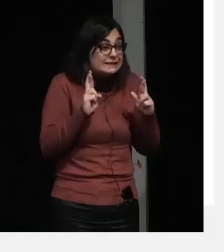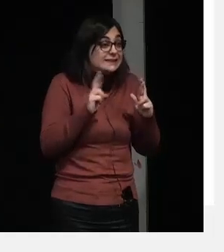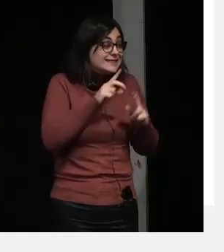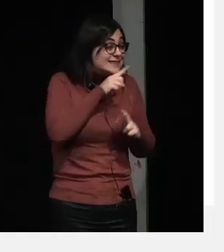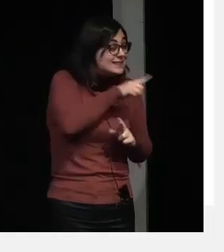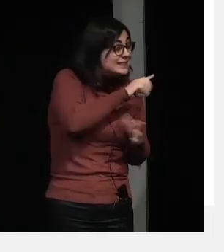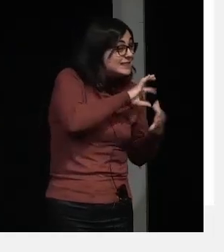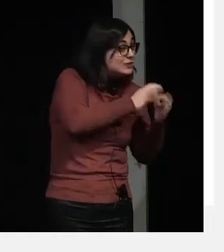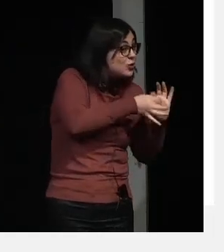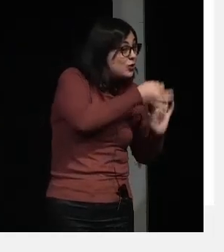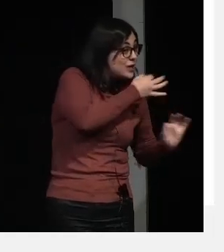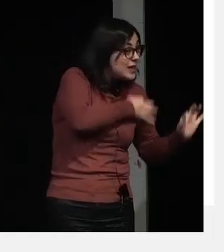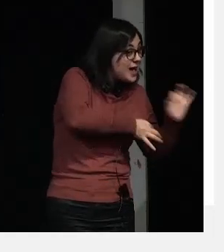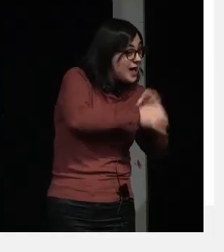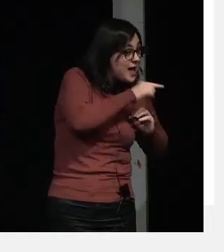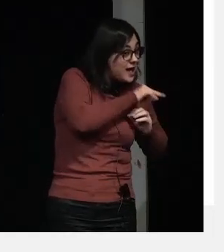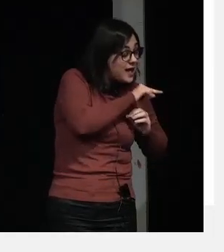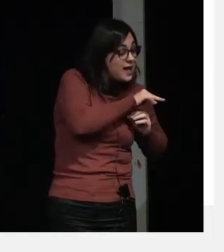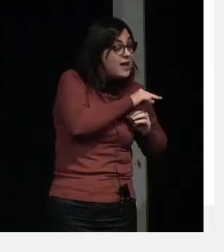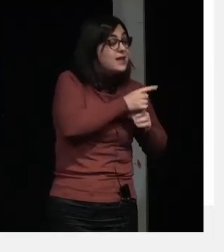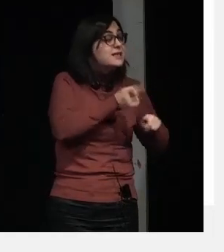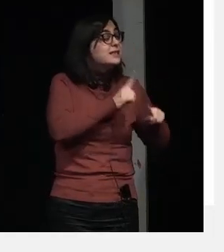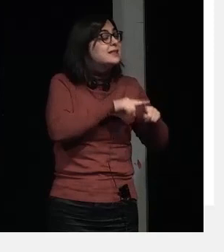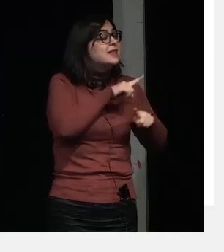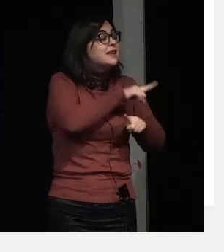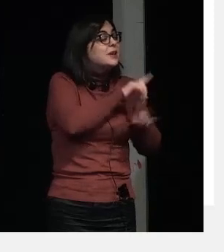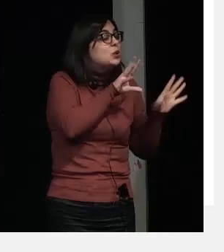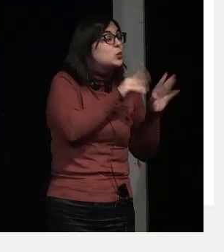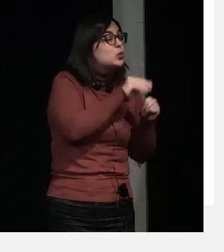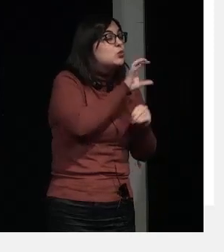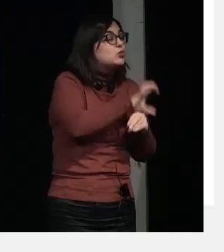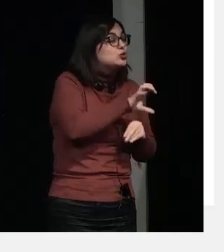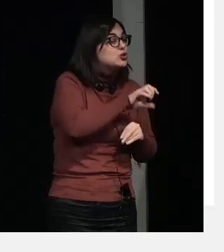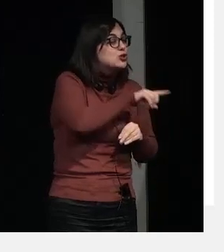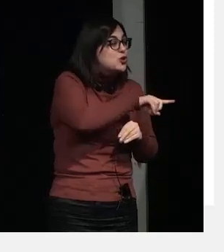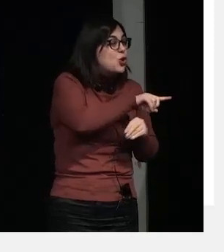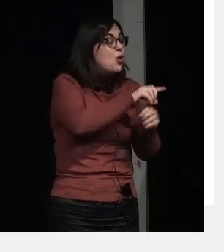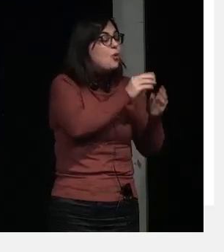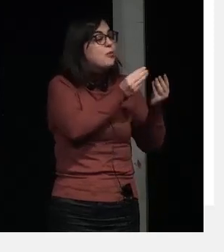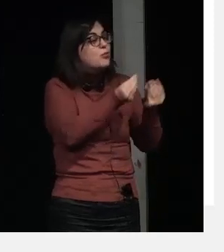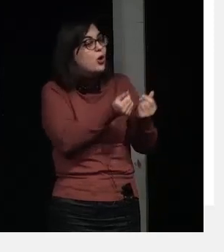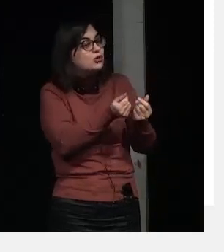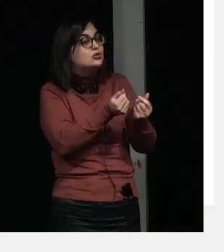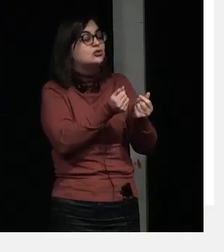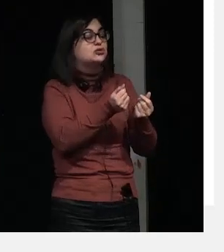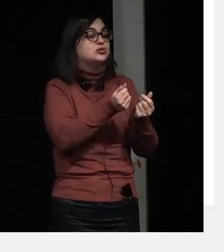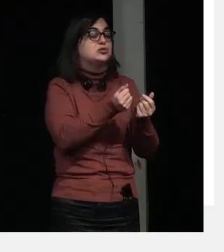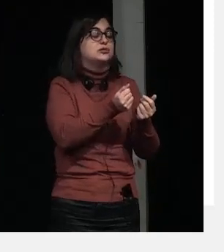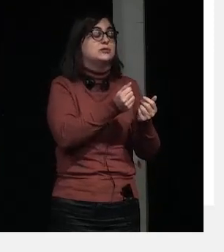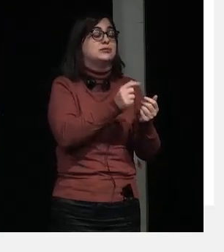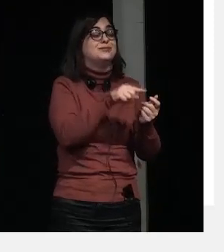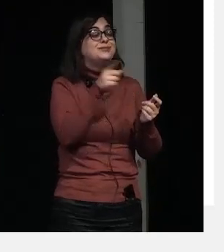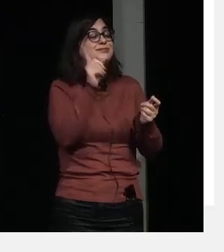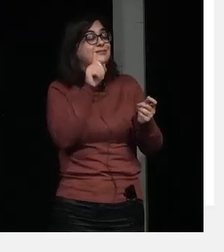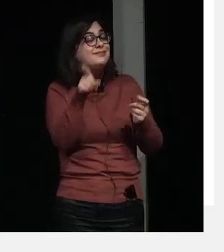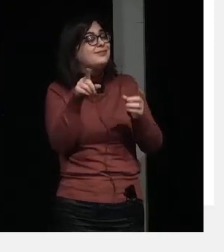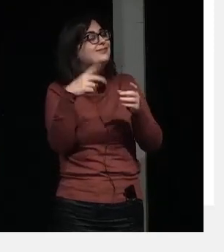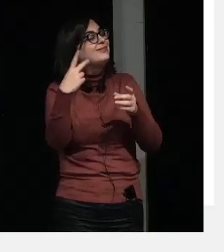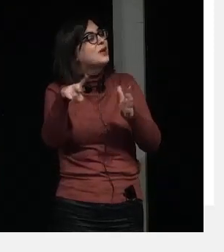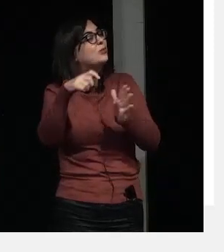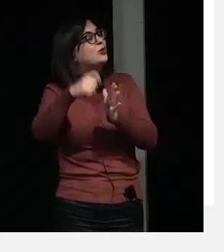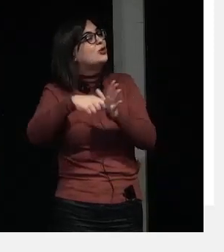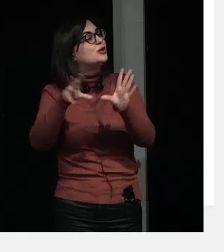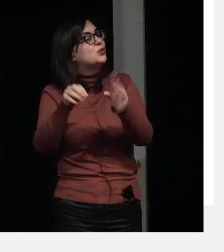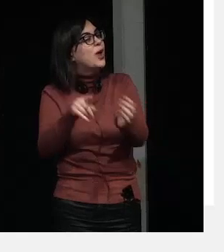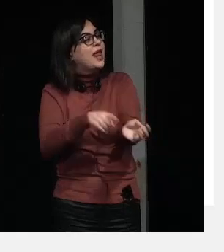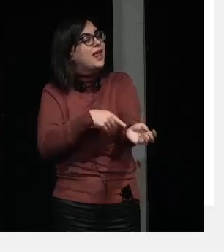story and hearing you talk about the museums and what they're trying to do in terms of neurodiversity, because as a